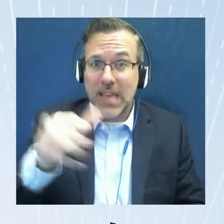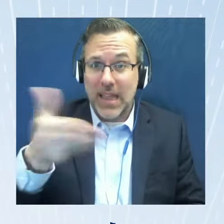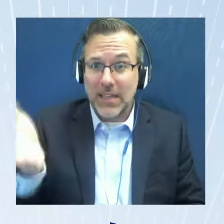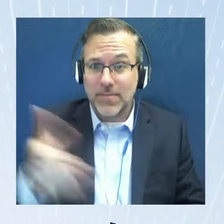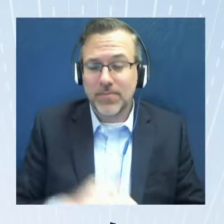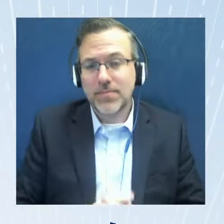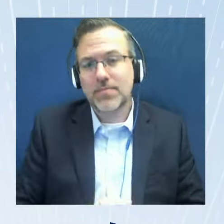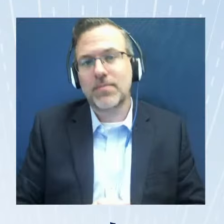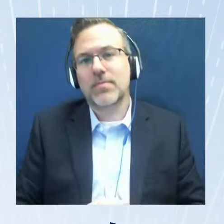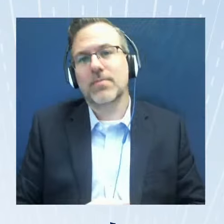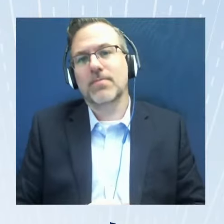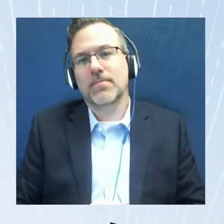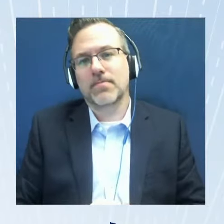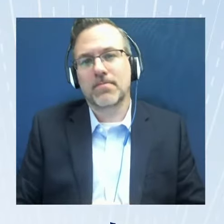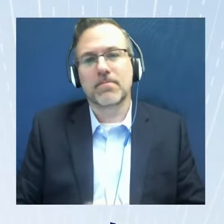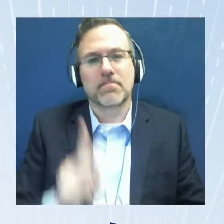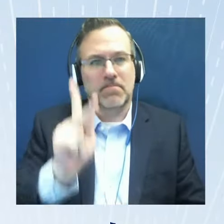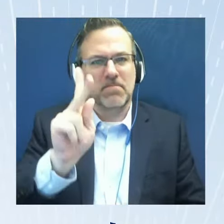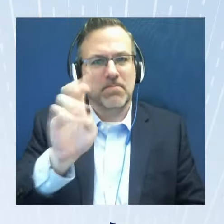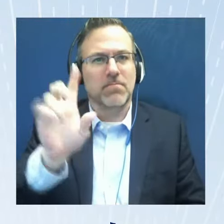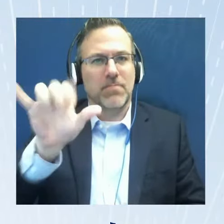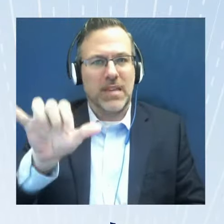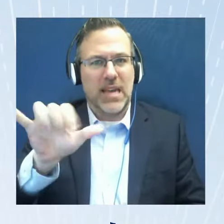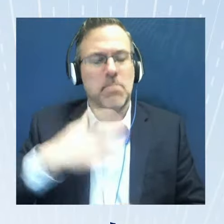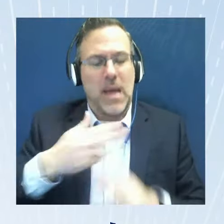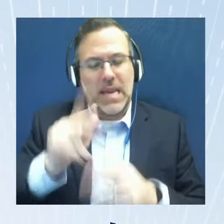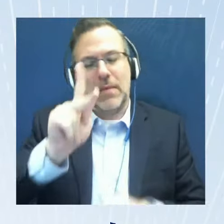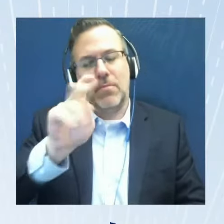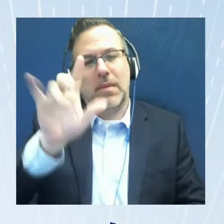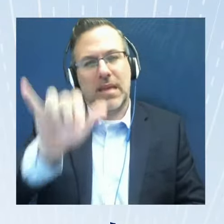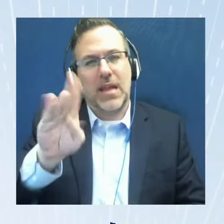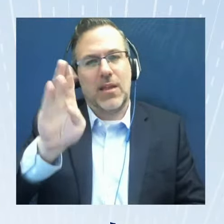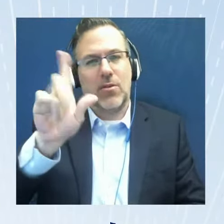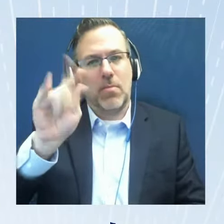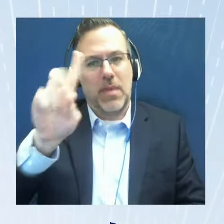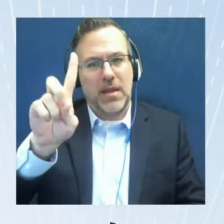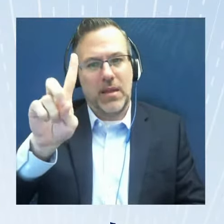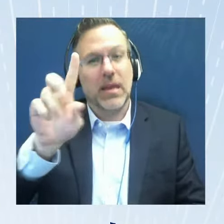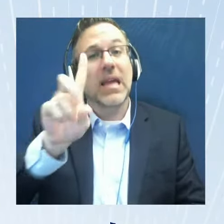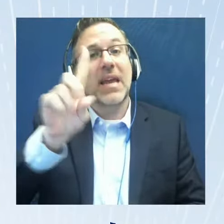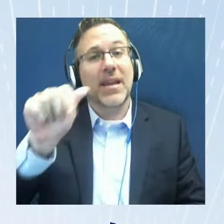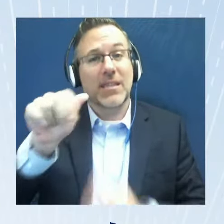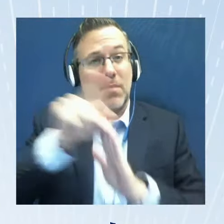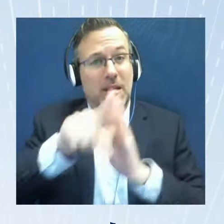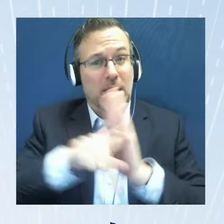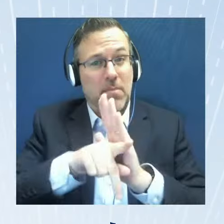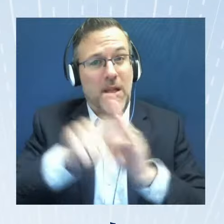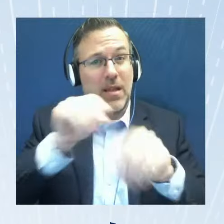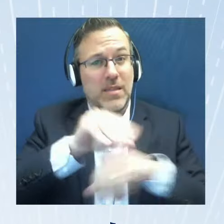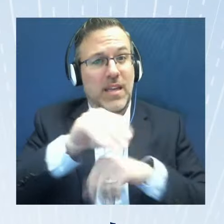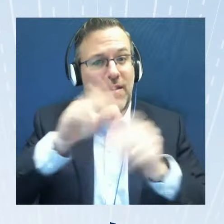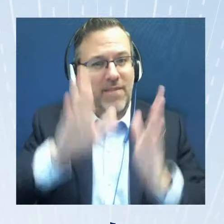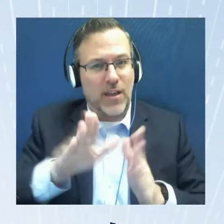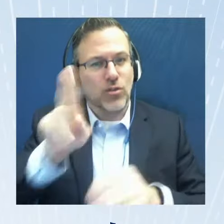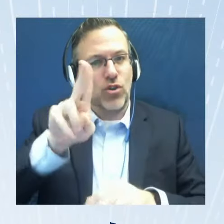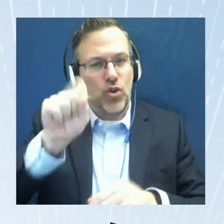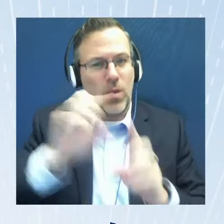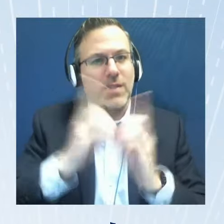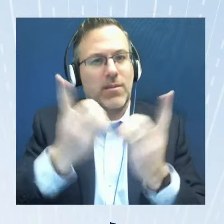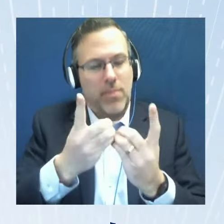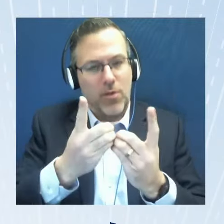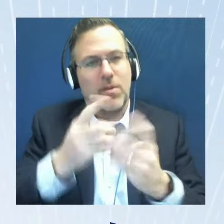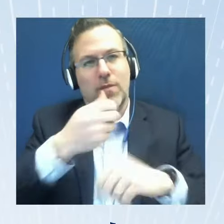All right, well, thank you, everybody. I'm Kelly Buckland. I'm the Disability Policy Advisor at the U.S. Department of Transportation, advising the Secretary.